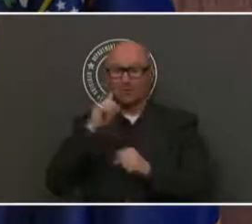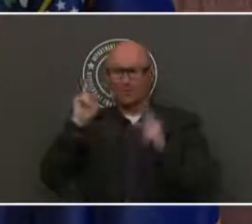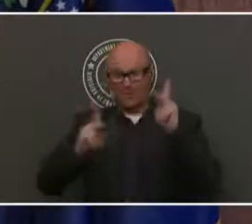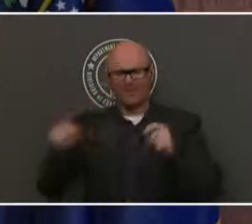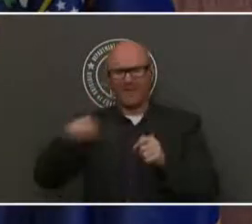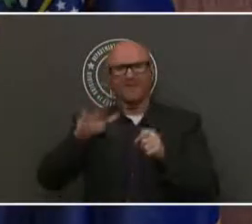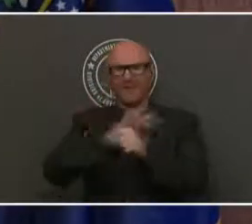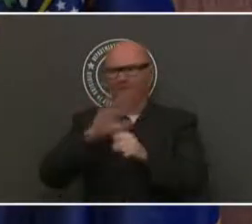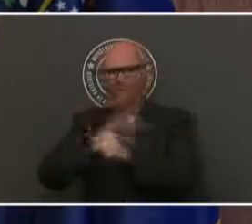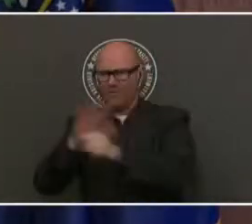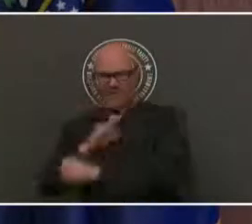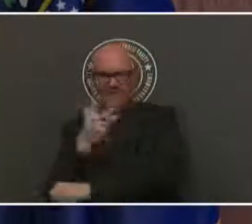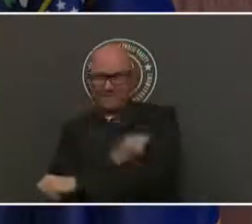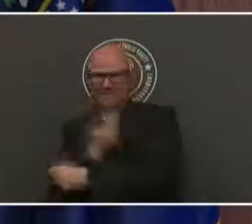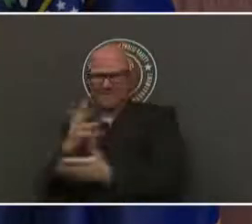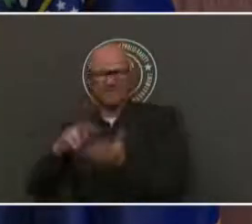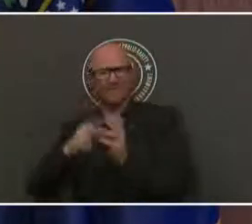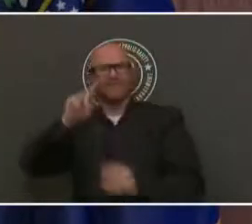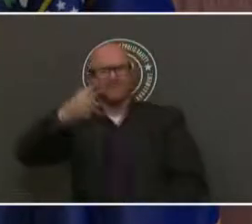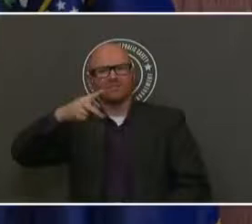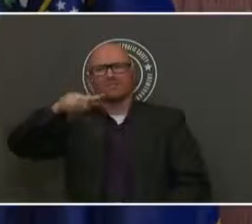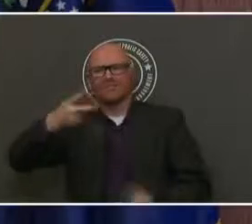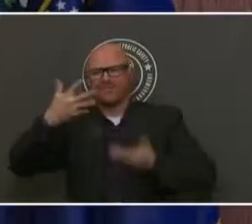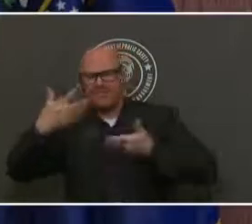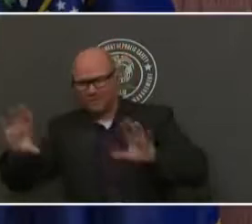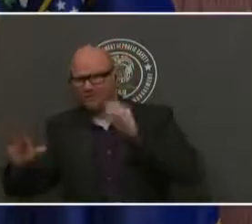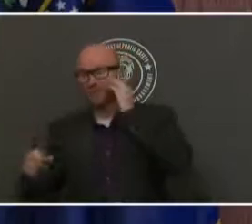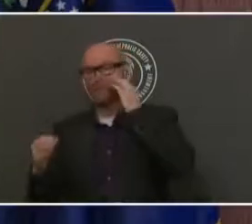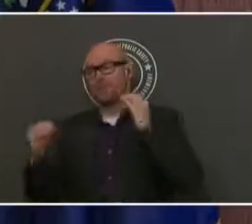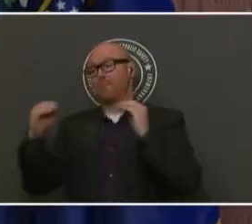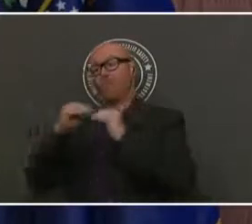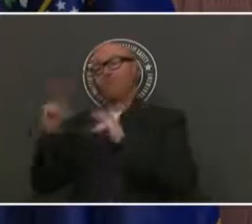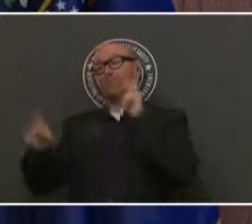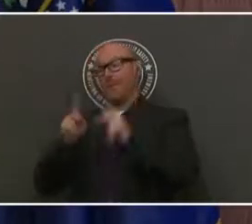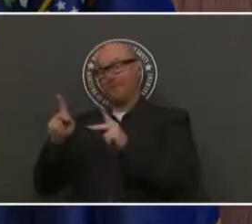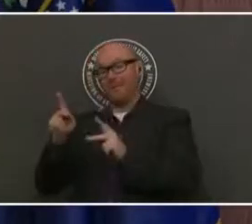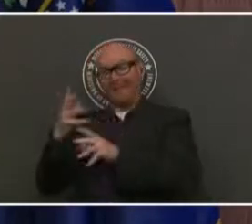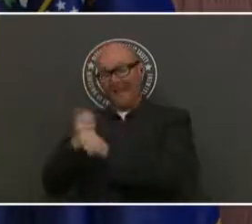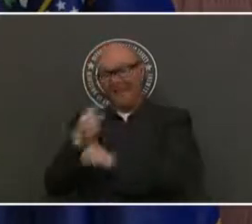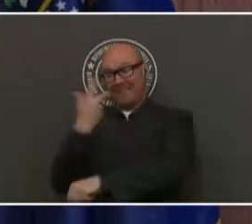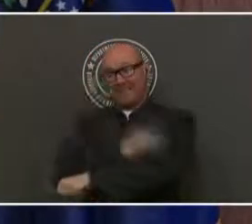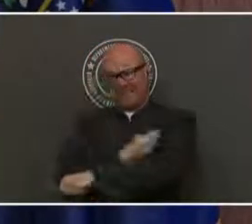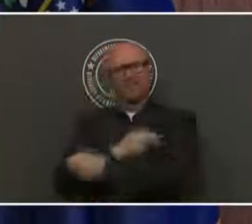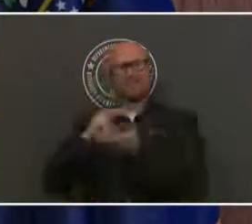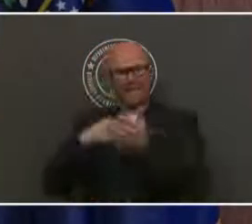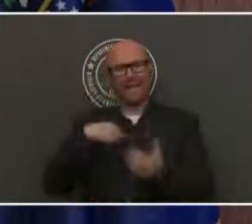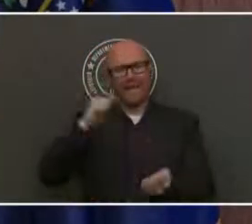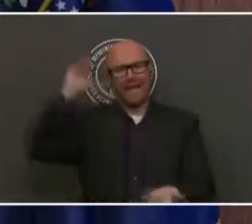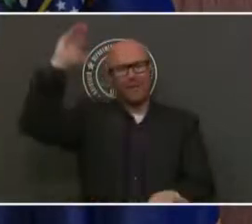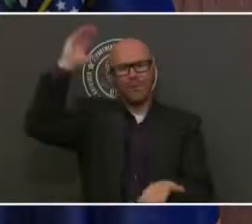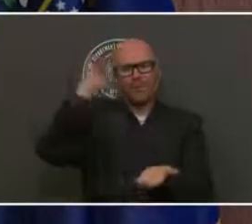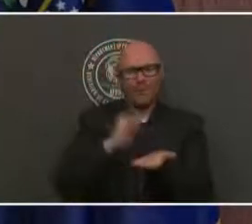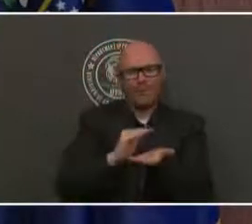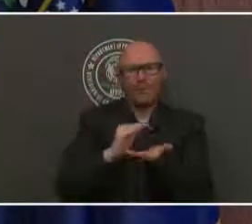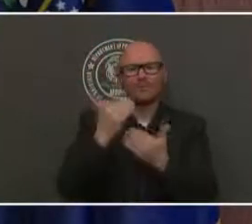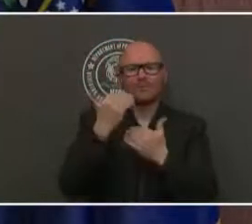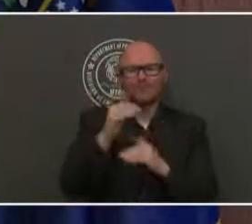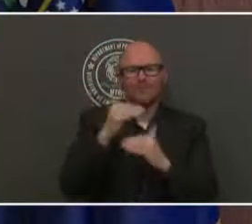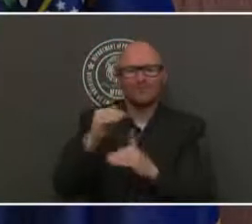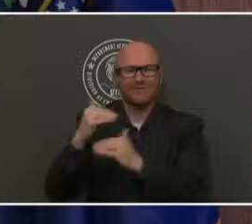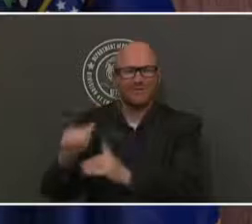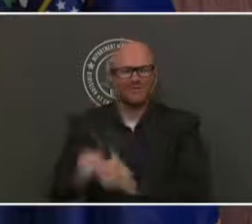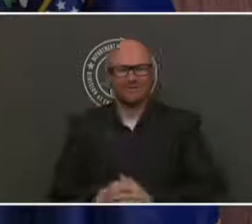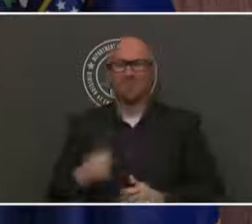is our number one goal. The more people we do, the fewer restrictions we will need at all to keep people safe. So we feel really good at that. We